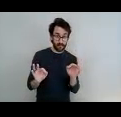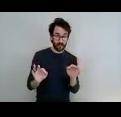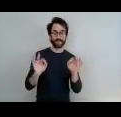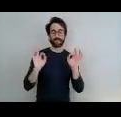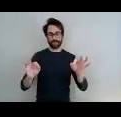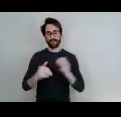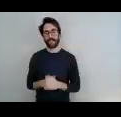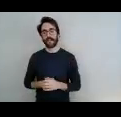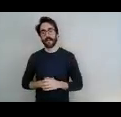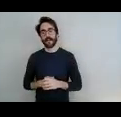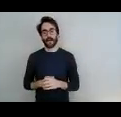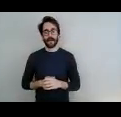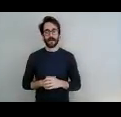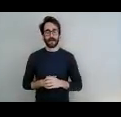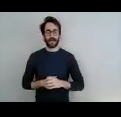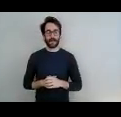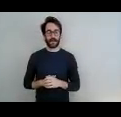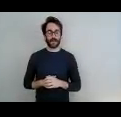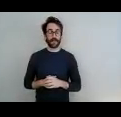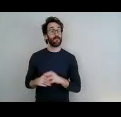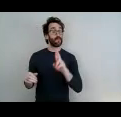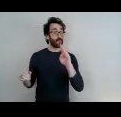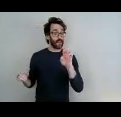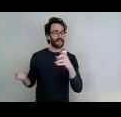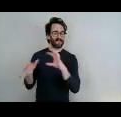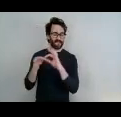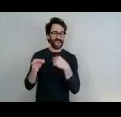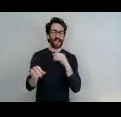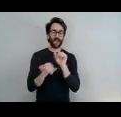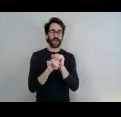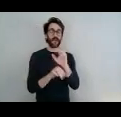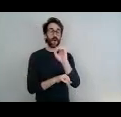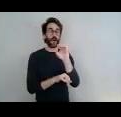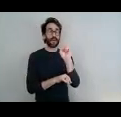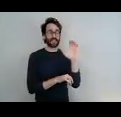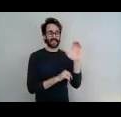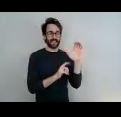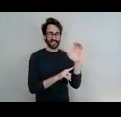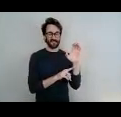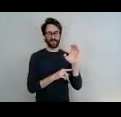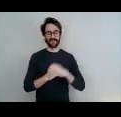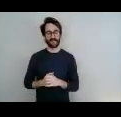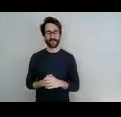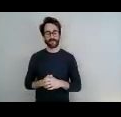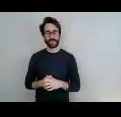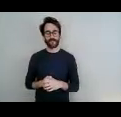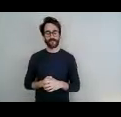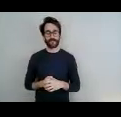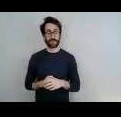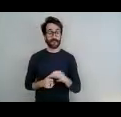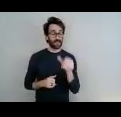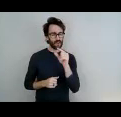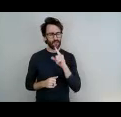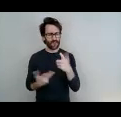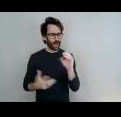Wonderful. So as Rayanne mentioned, I work for the Ontario Securities Commission. If you're not familiar with